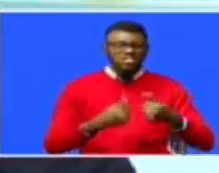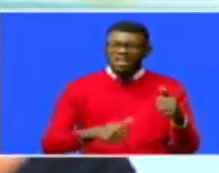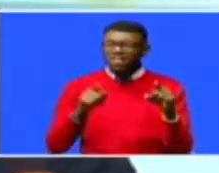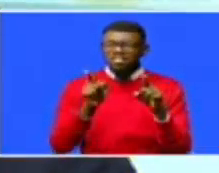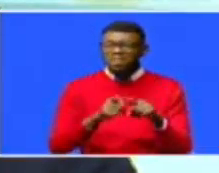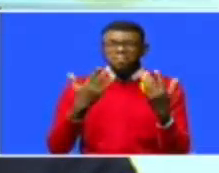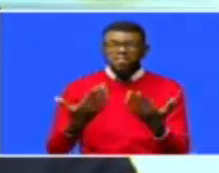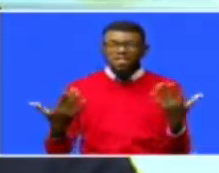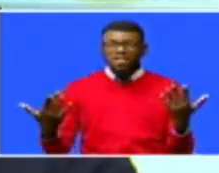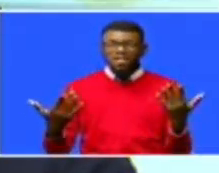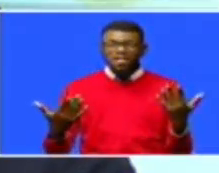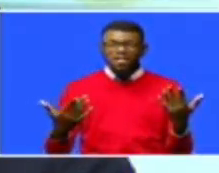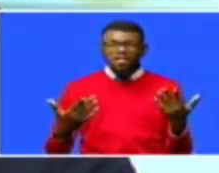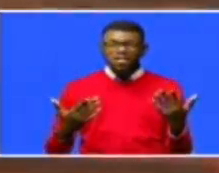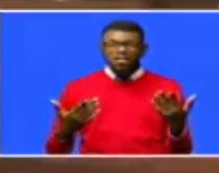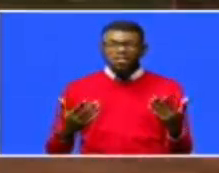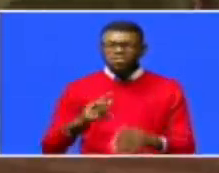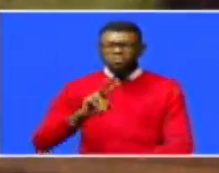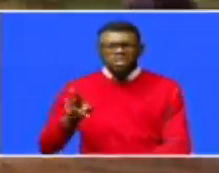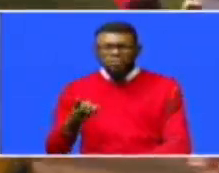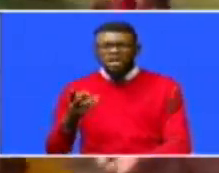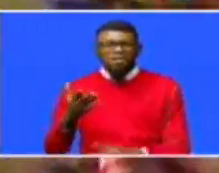being paid between 2,000 and 5,000.